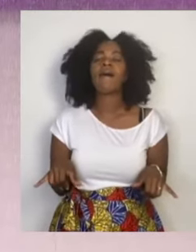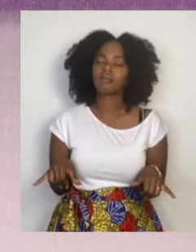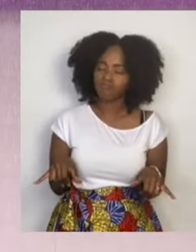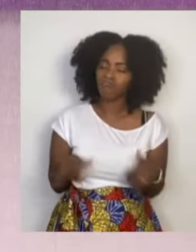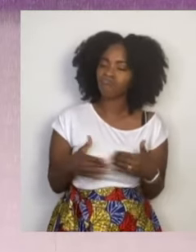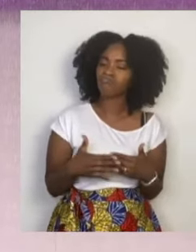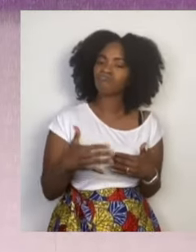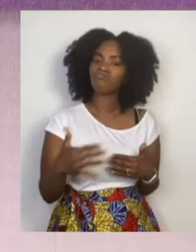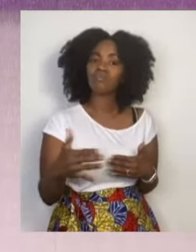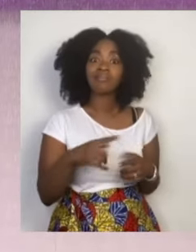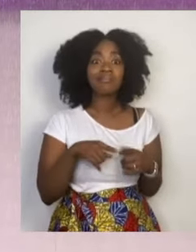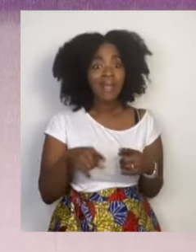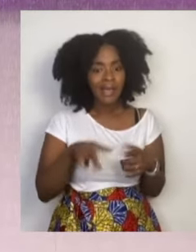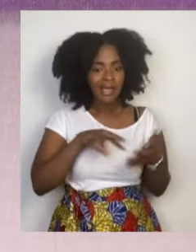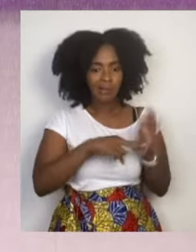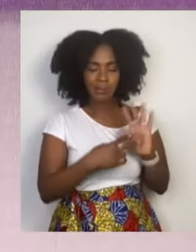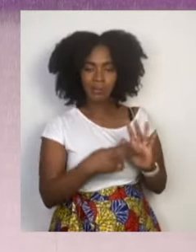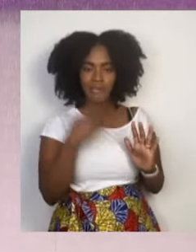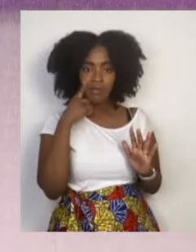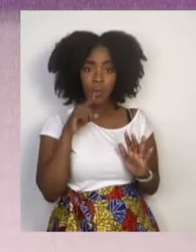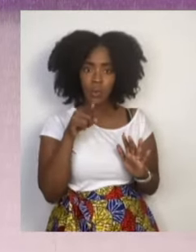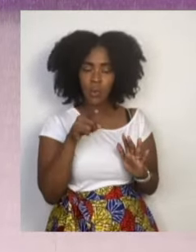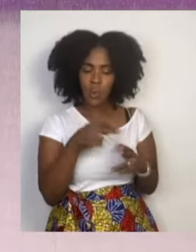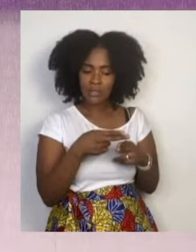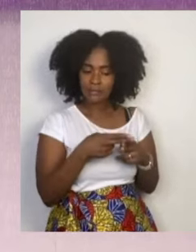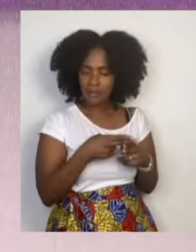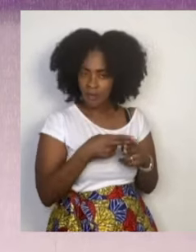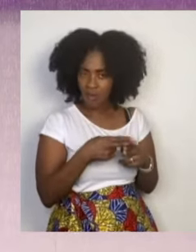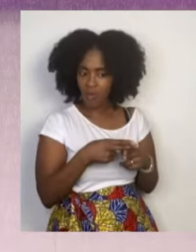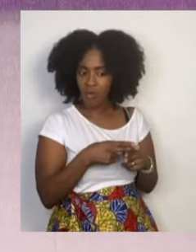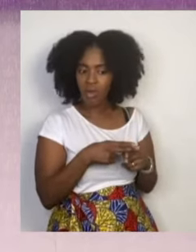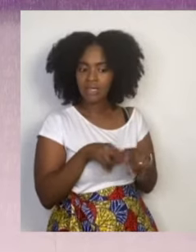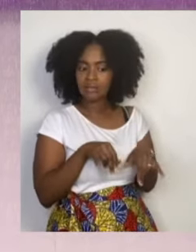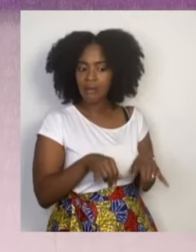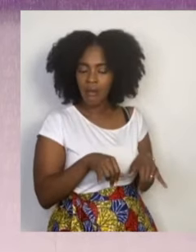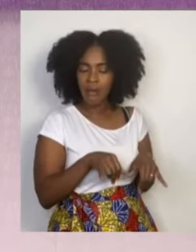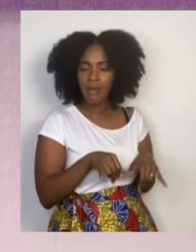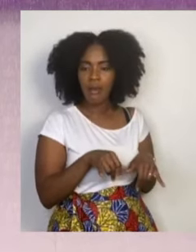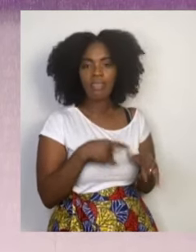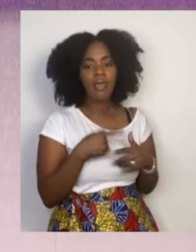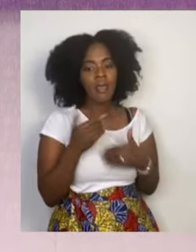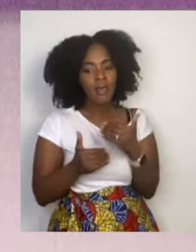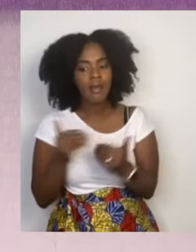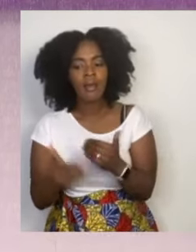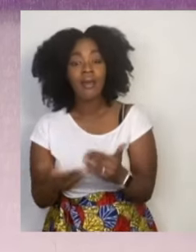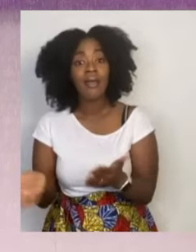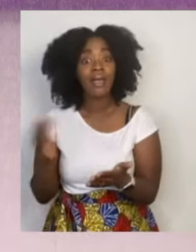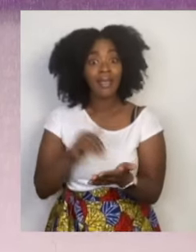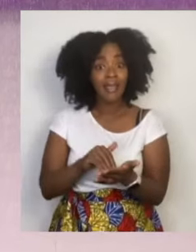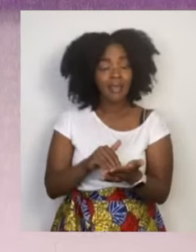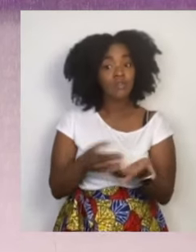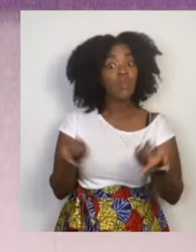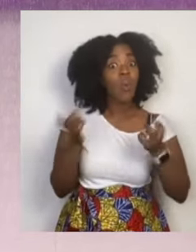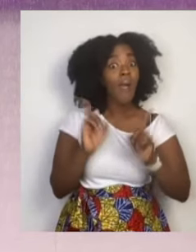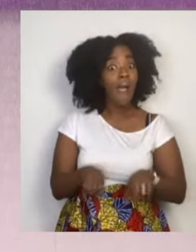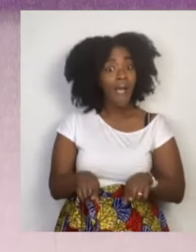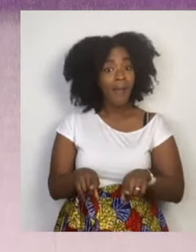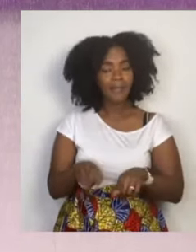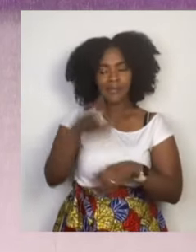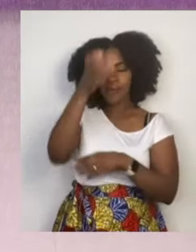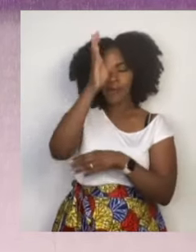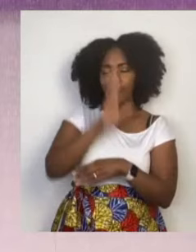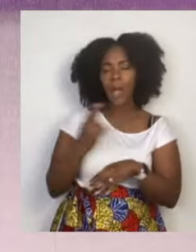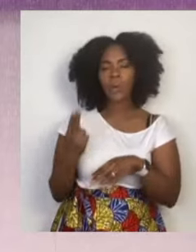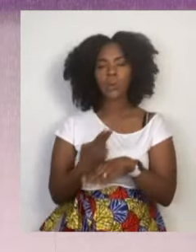through. So God said, I'll give you some divine agitation and some holy